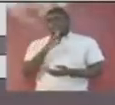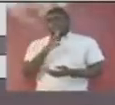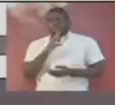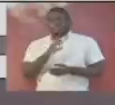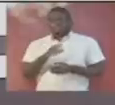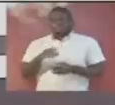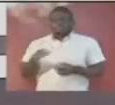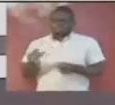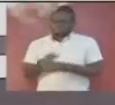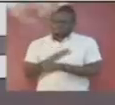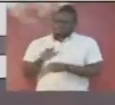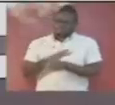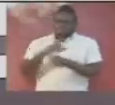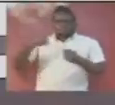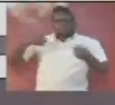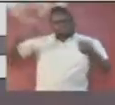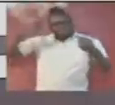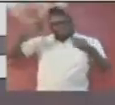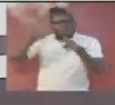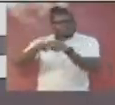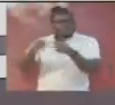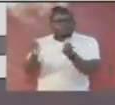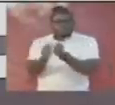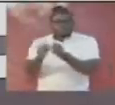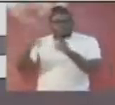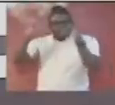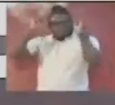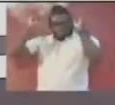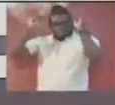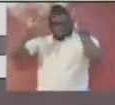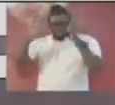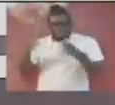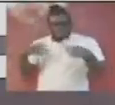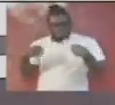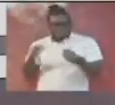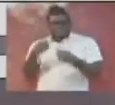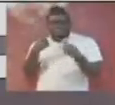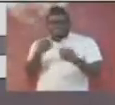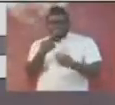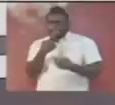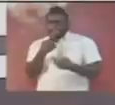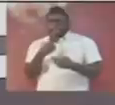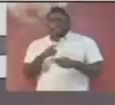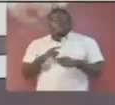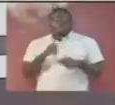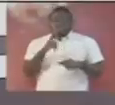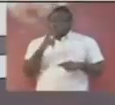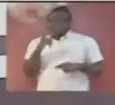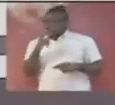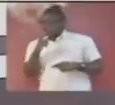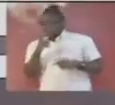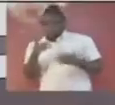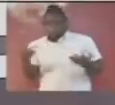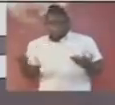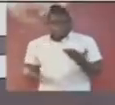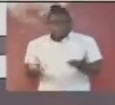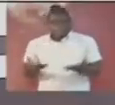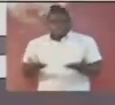said. What I would encourage is for those who are hesitant to seek information and